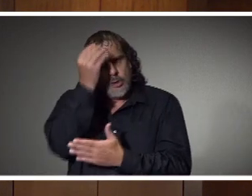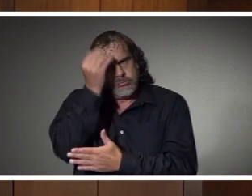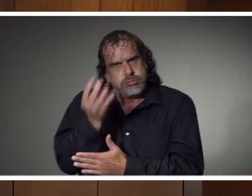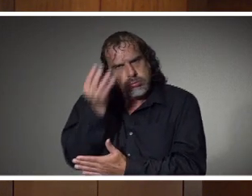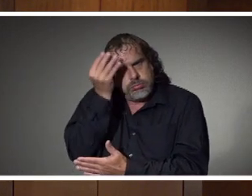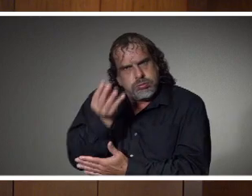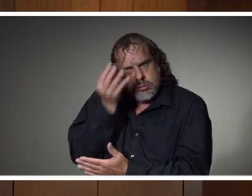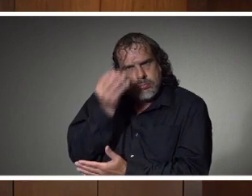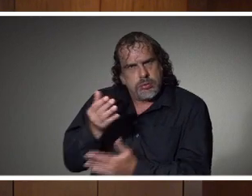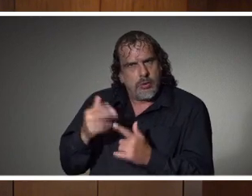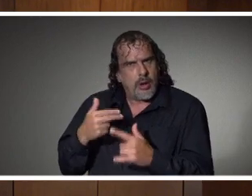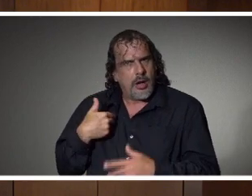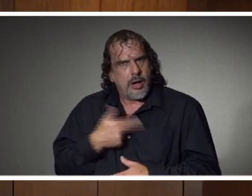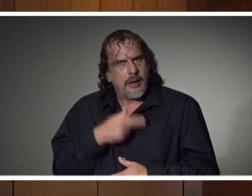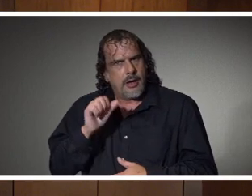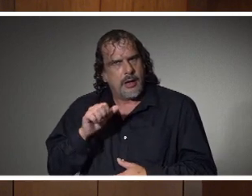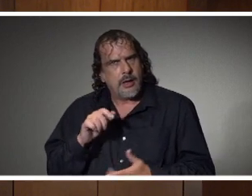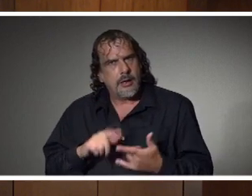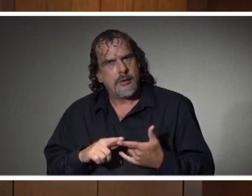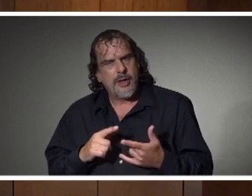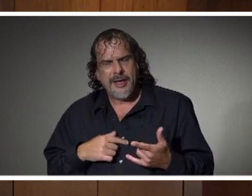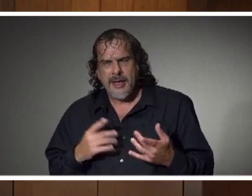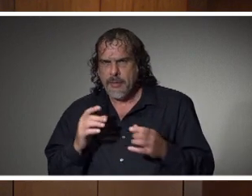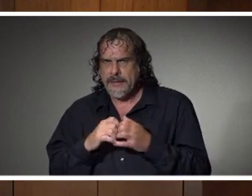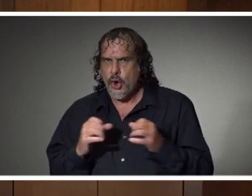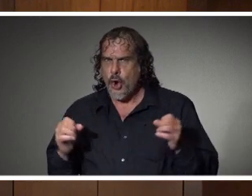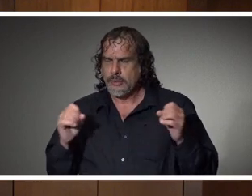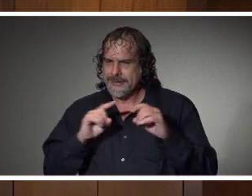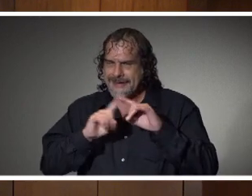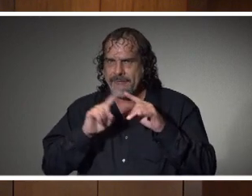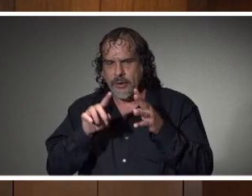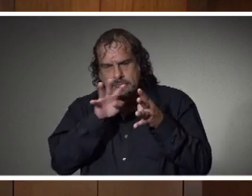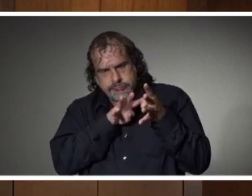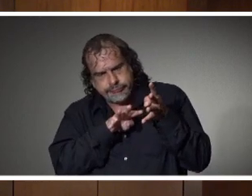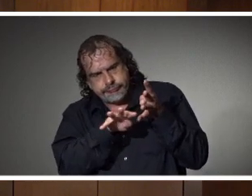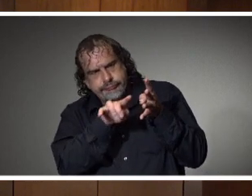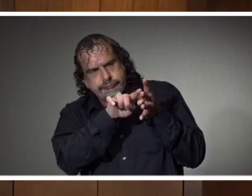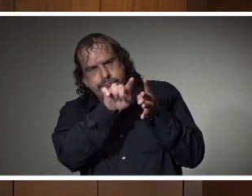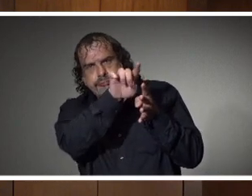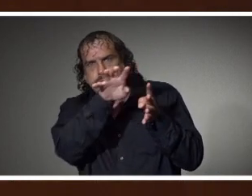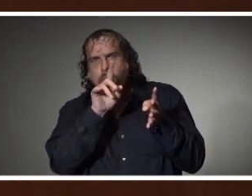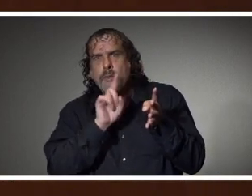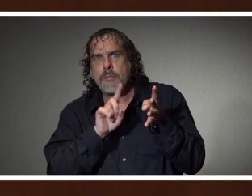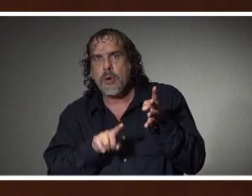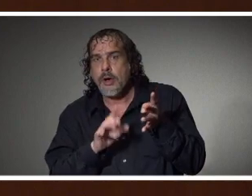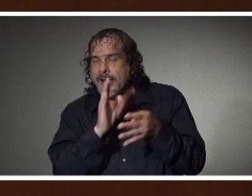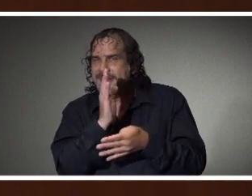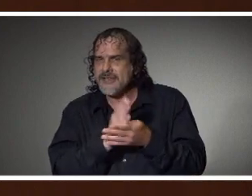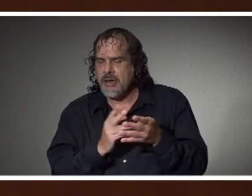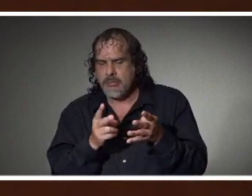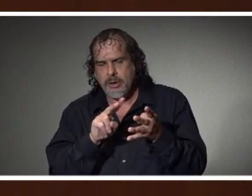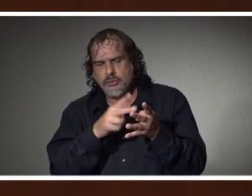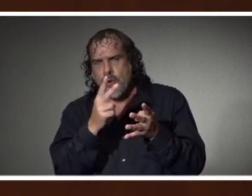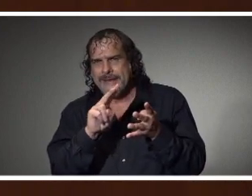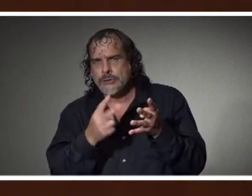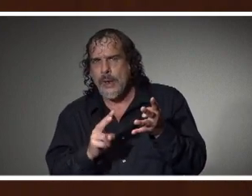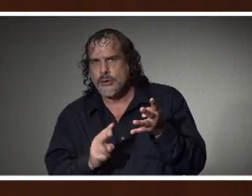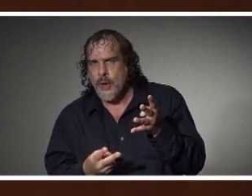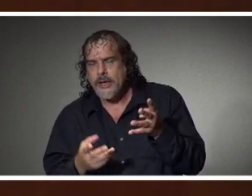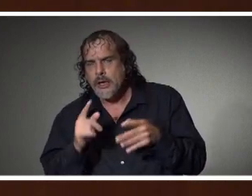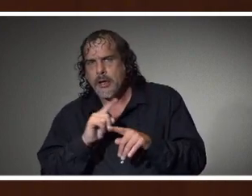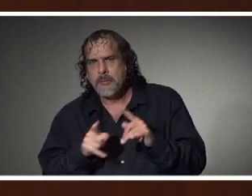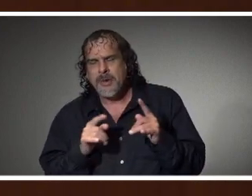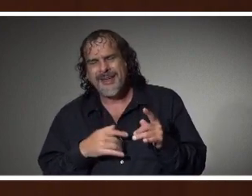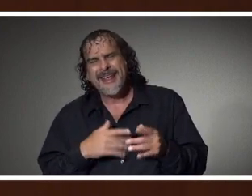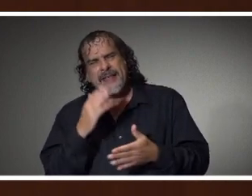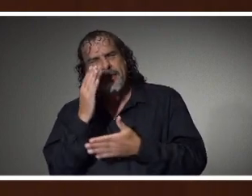I would like to beg their patience, because there's multiple reporting lanes they have to work through, and I know there's some redundancy, but there's some reason for that. Streamlining,